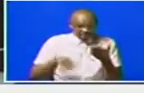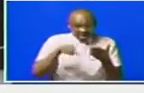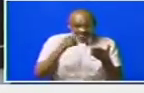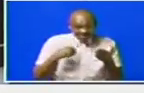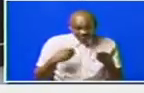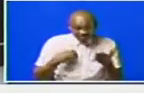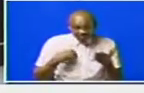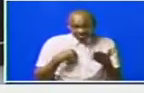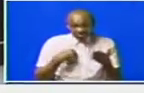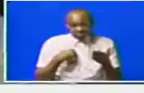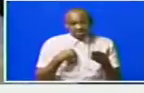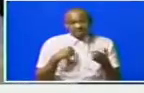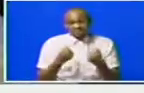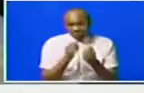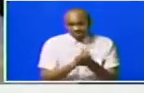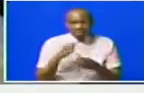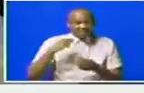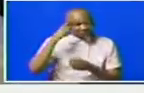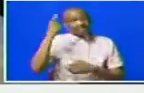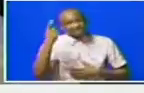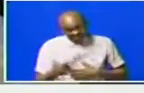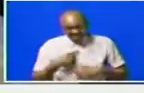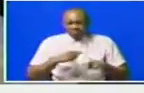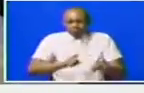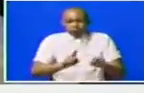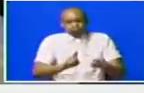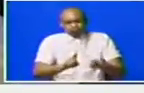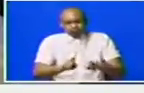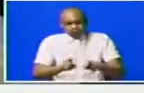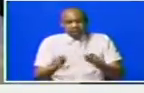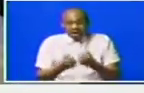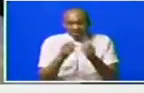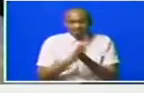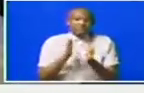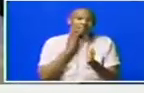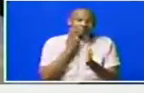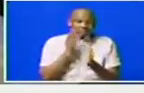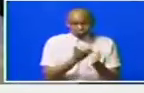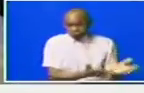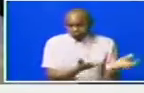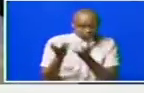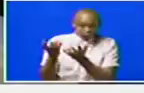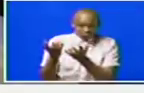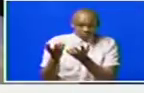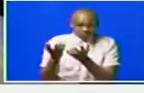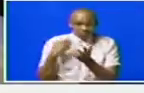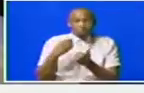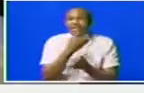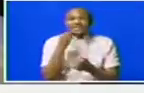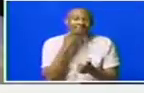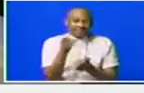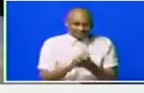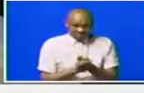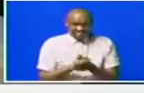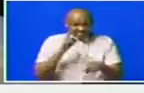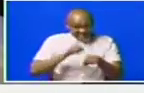in hospital once again. I fainted, I convulsed, and mommy just took me to Kenyatta. So